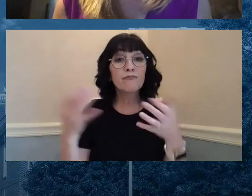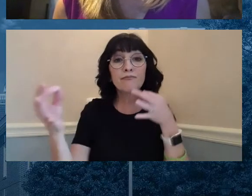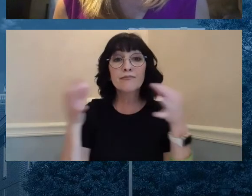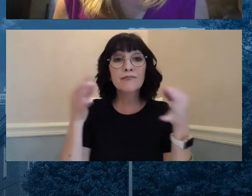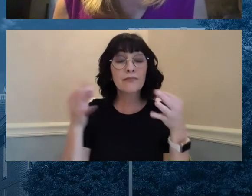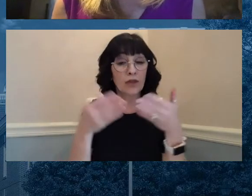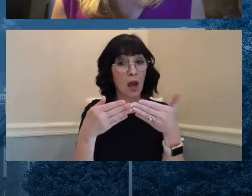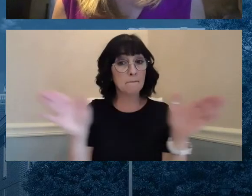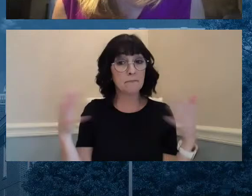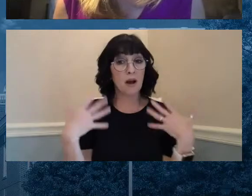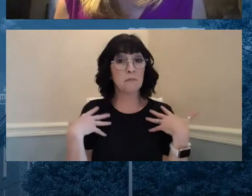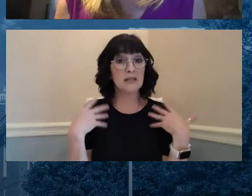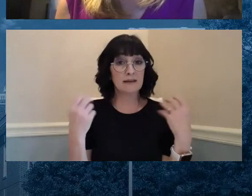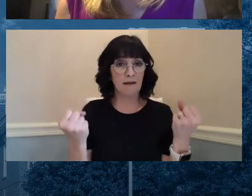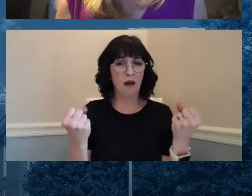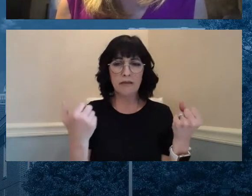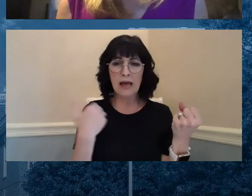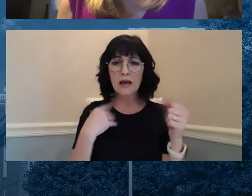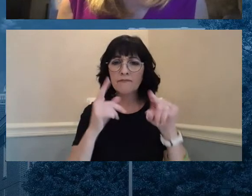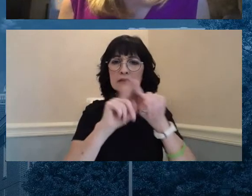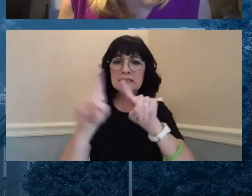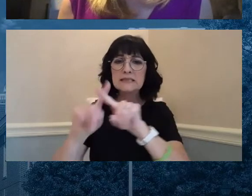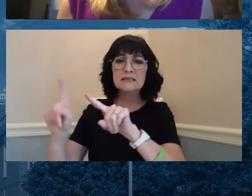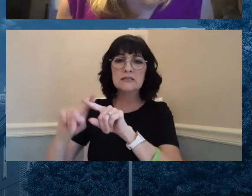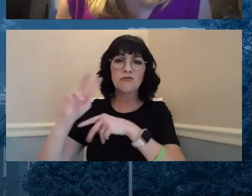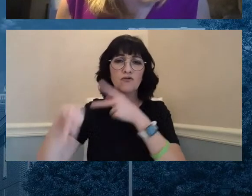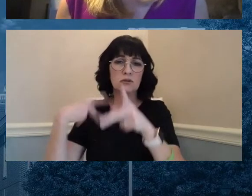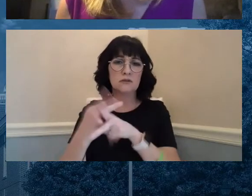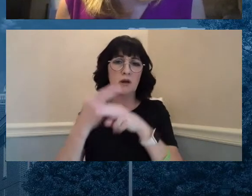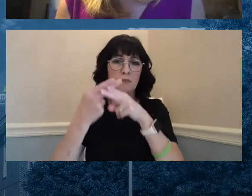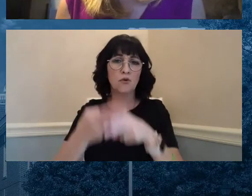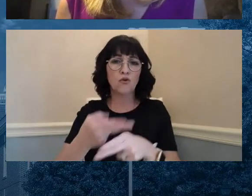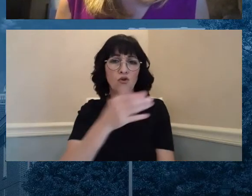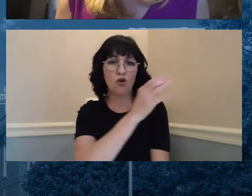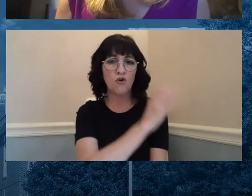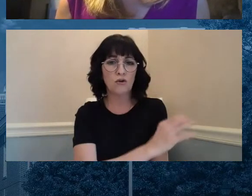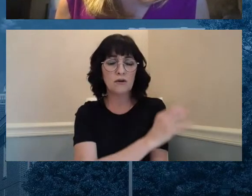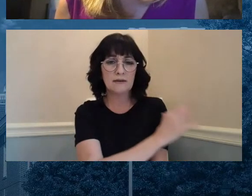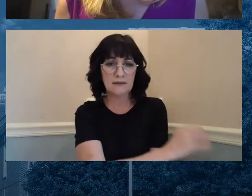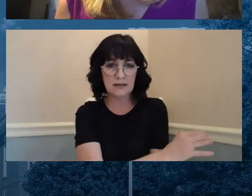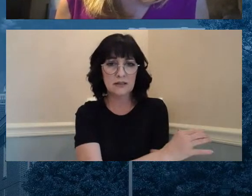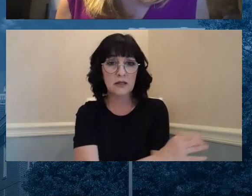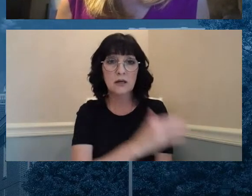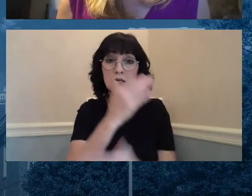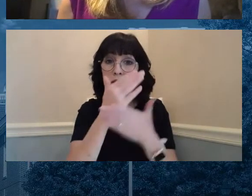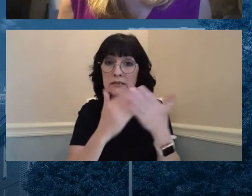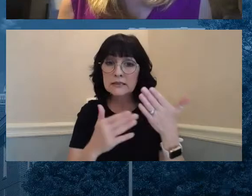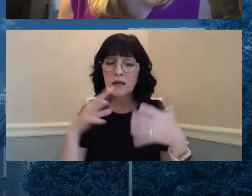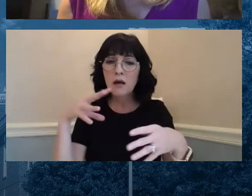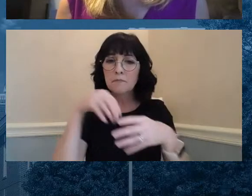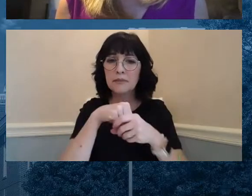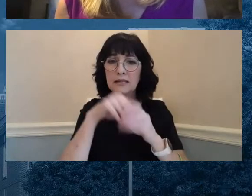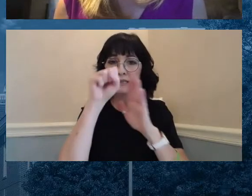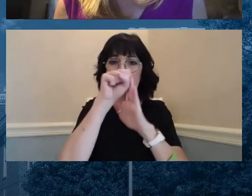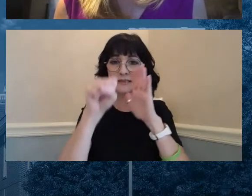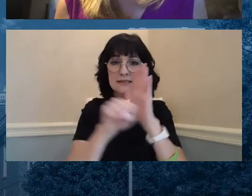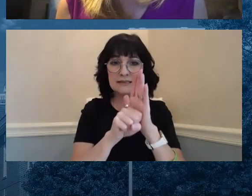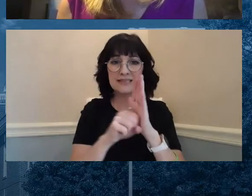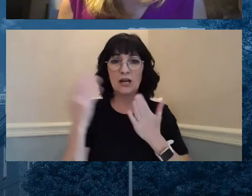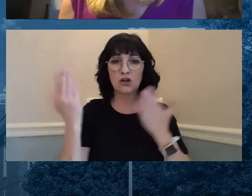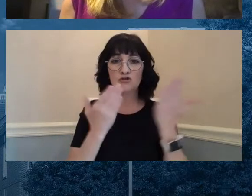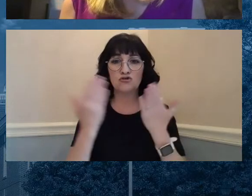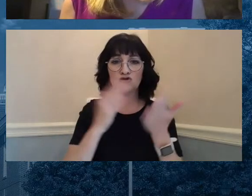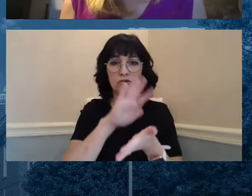clinics, which are located in some of our state service centers, we have been vaccinating for the last several